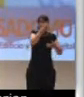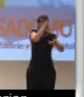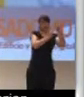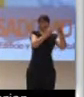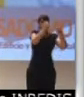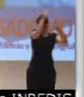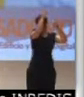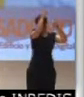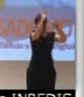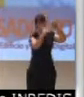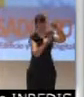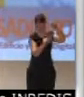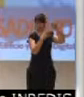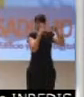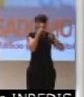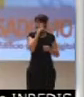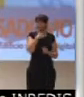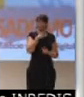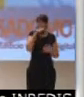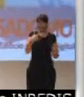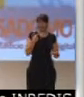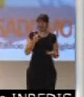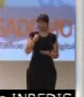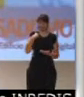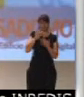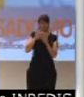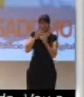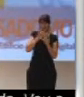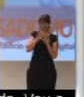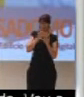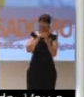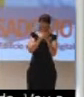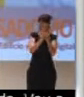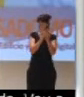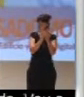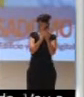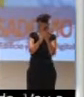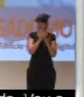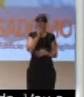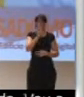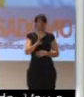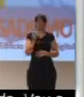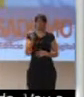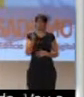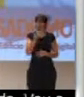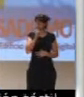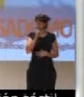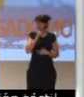down. So through the touch screen, you can see the